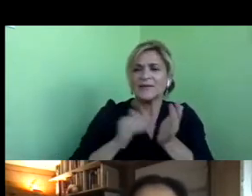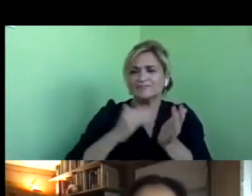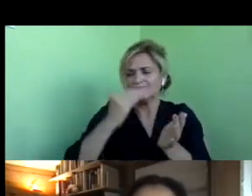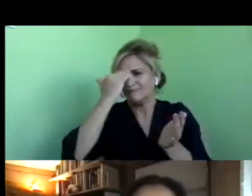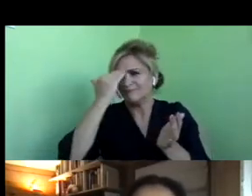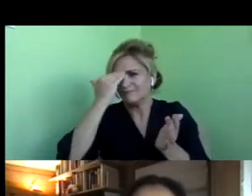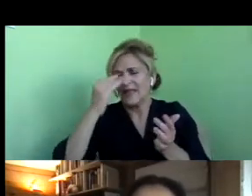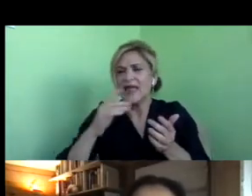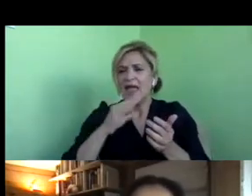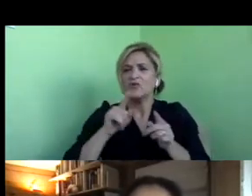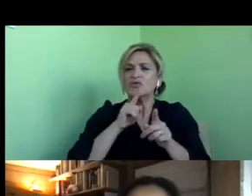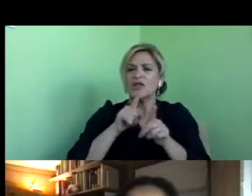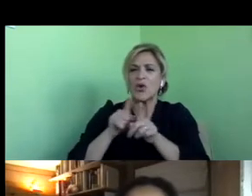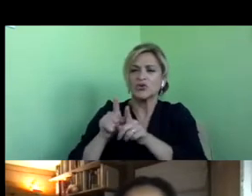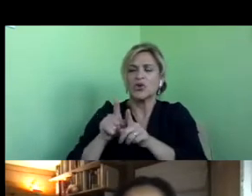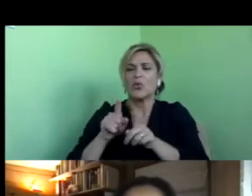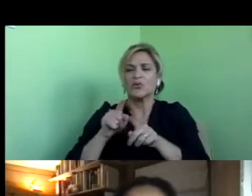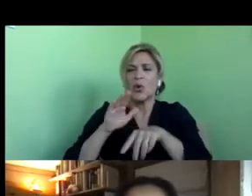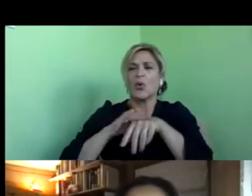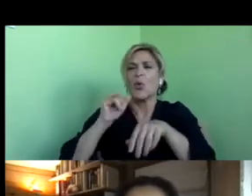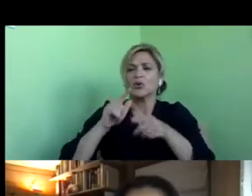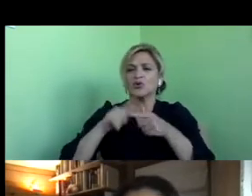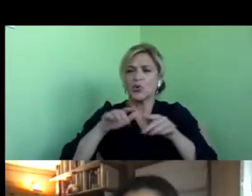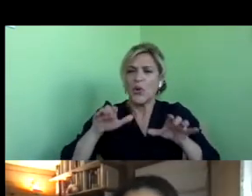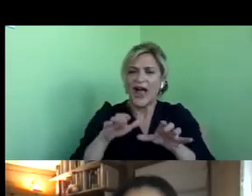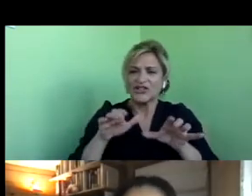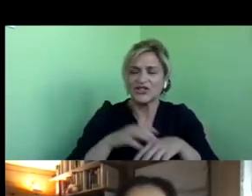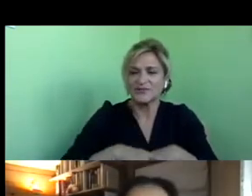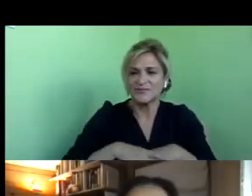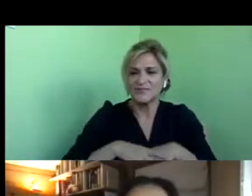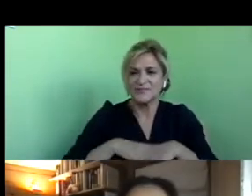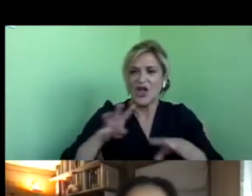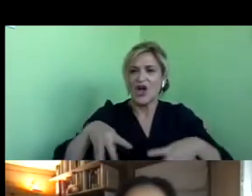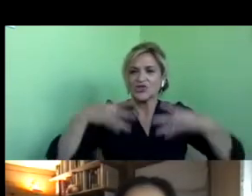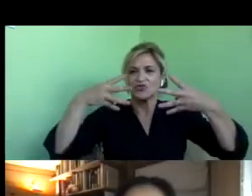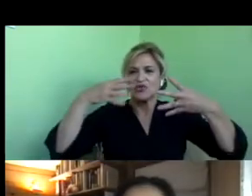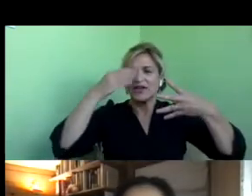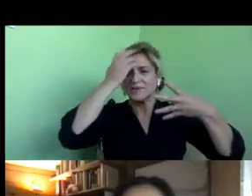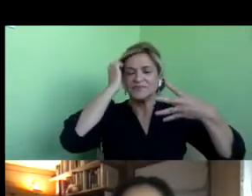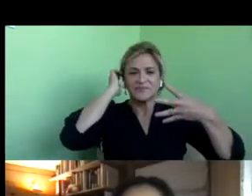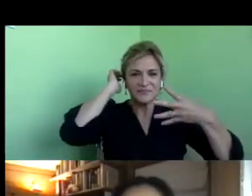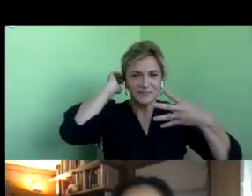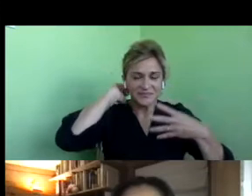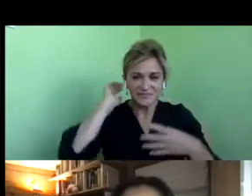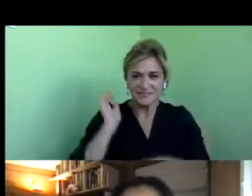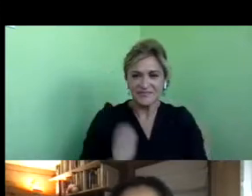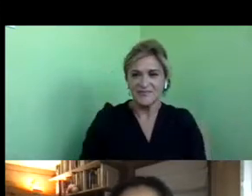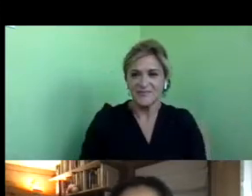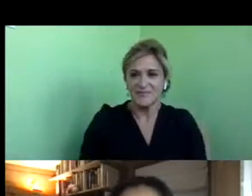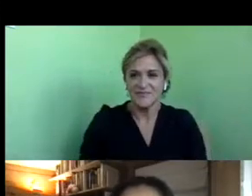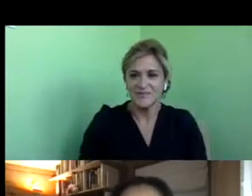action. On screen, excuse me, on screen is